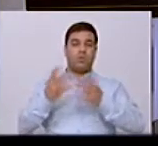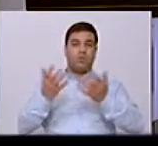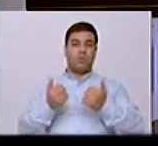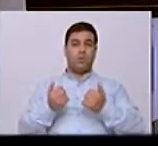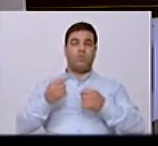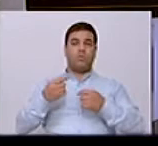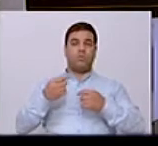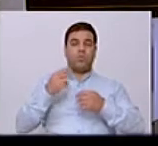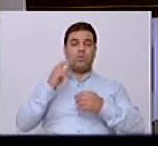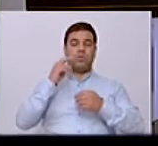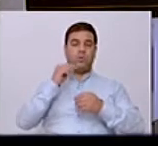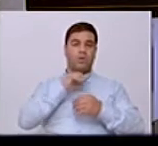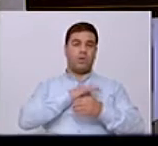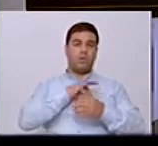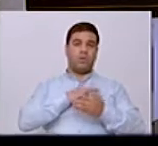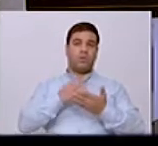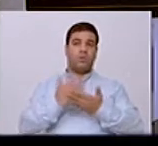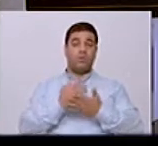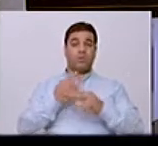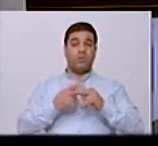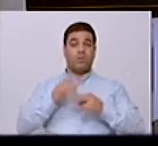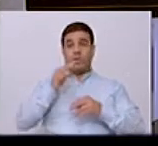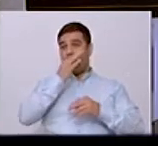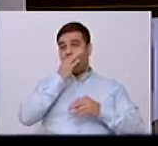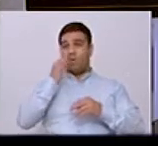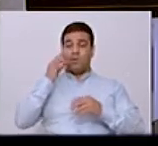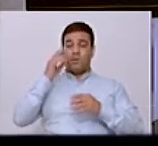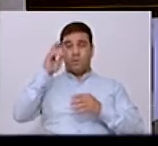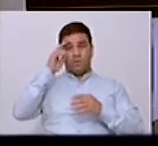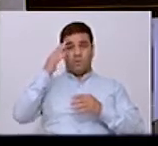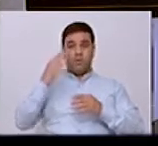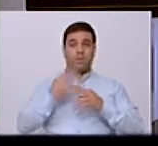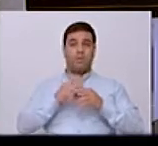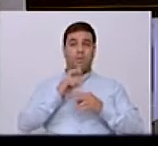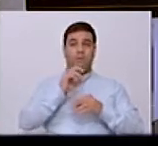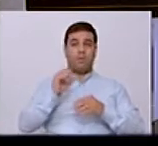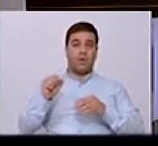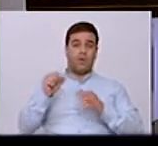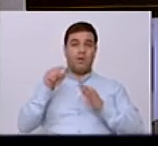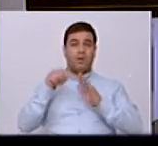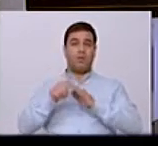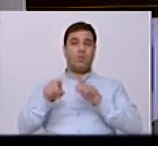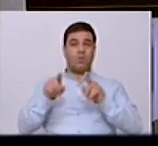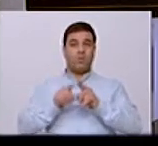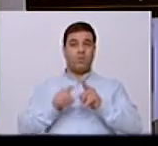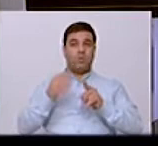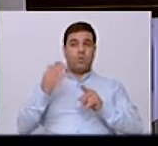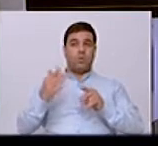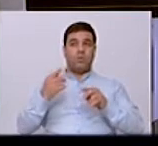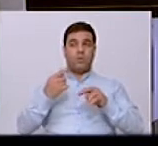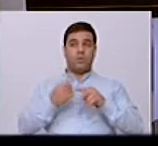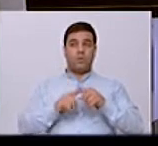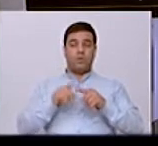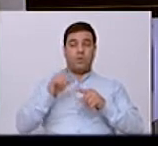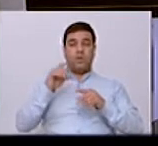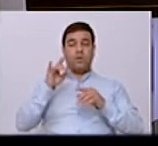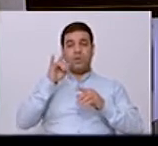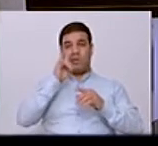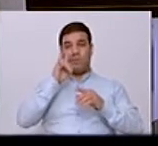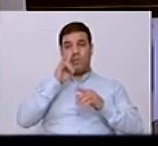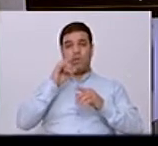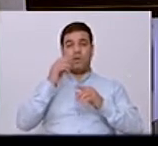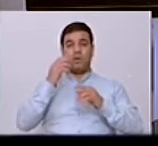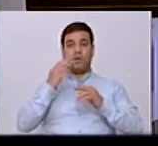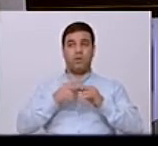daromad sanaladi. Shu o'rinda ana shu arab davlatlari, xususan Birlashgan Arab Amirliklarida ham ana shu neftni eksport qilish